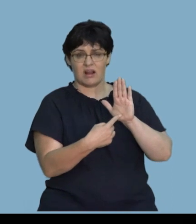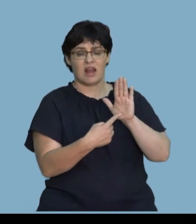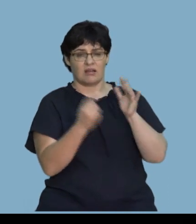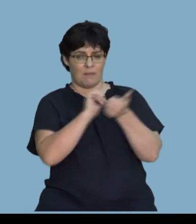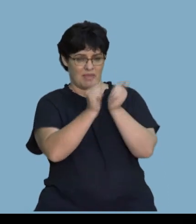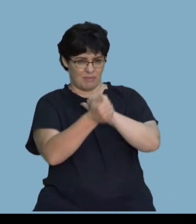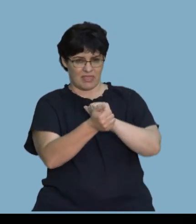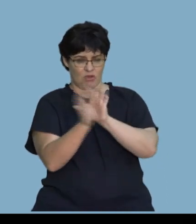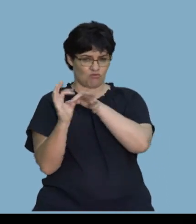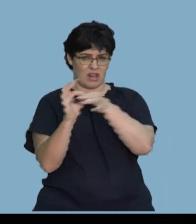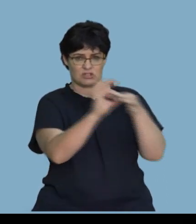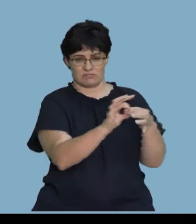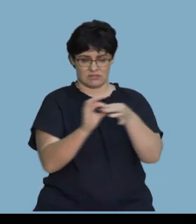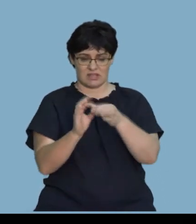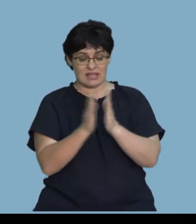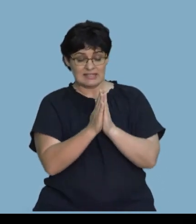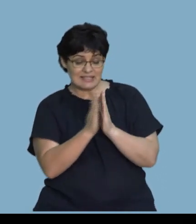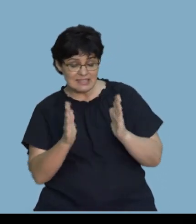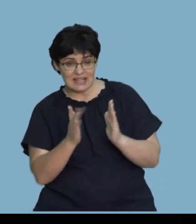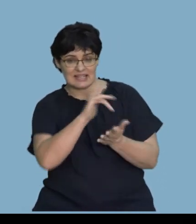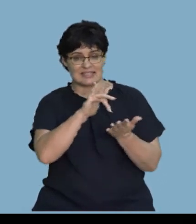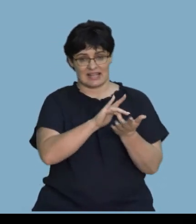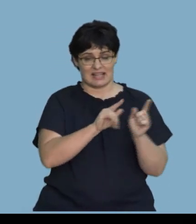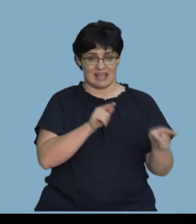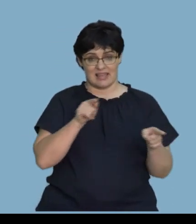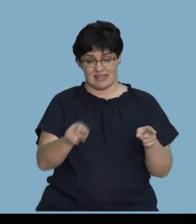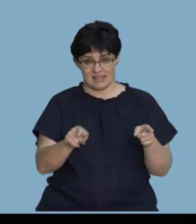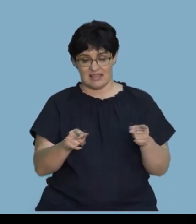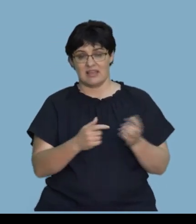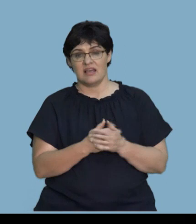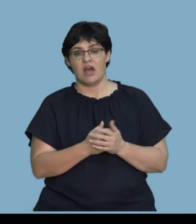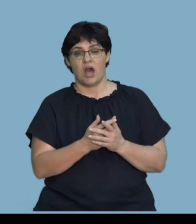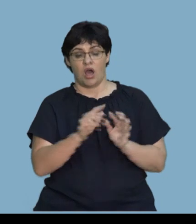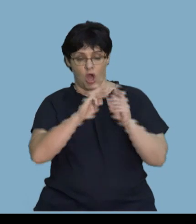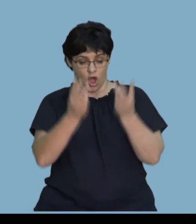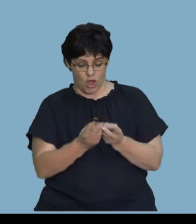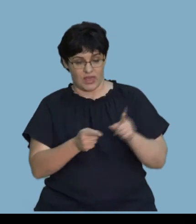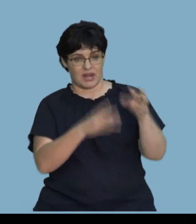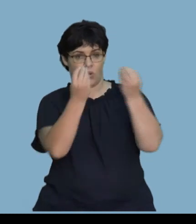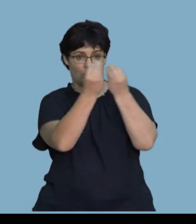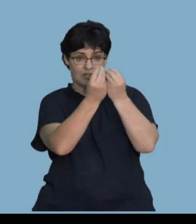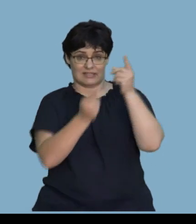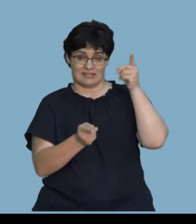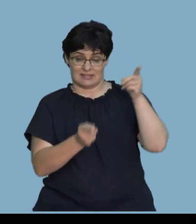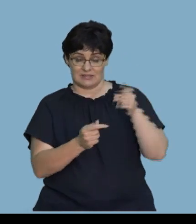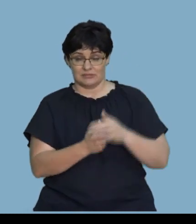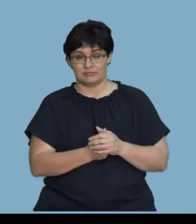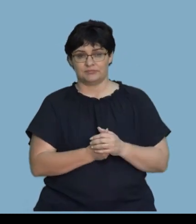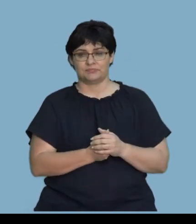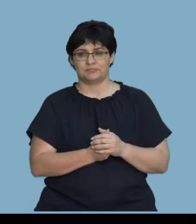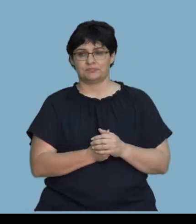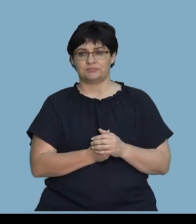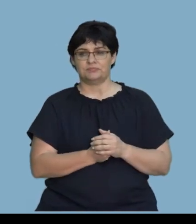mathematical relationship between the distance between the centers, between the center of the Earth and that object, okay? Right, and